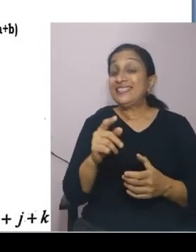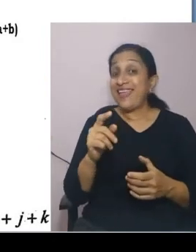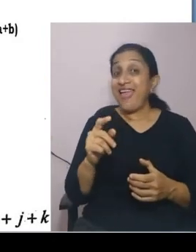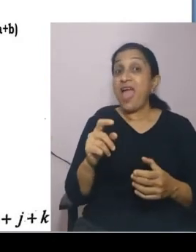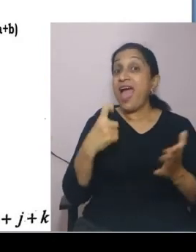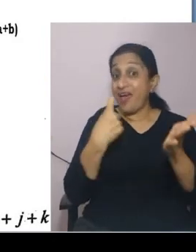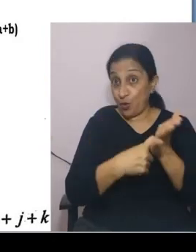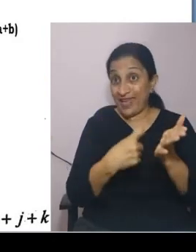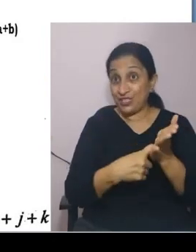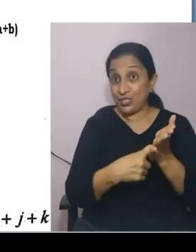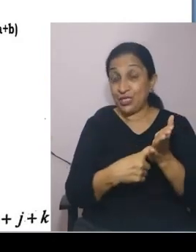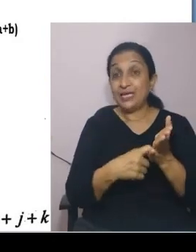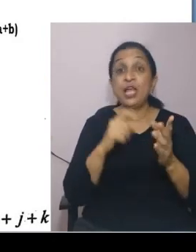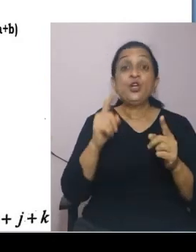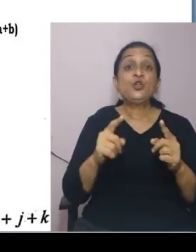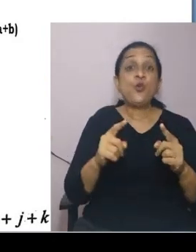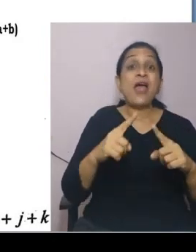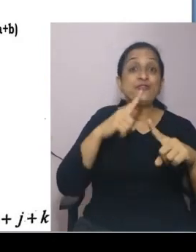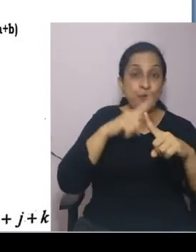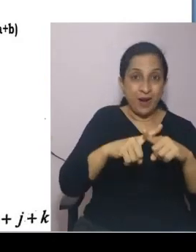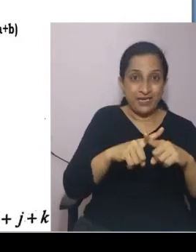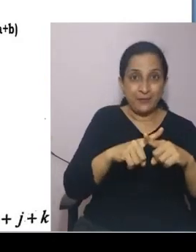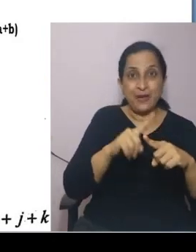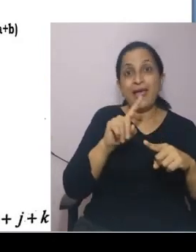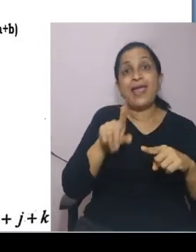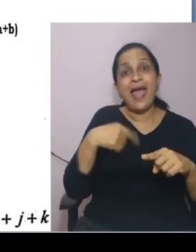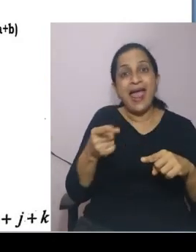Whenever you want to rationalize, you always multiply and divide by the